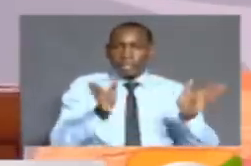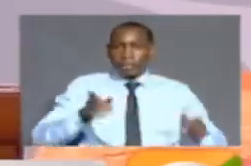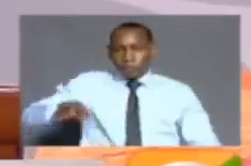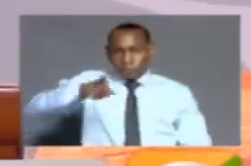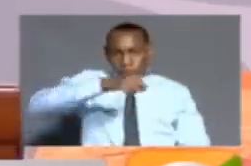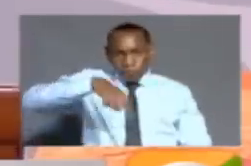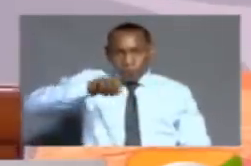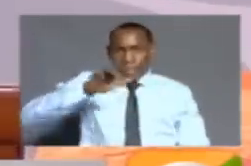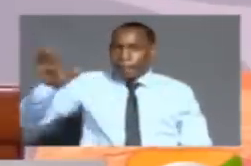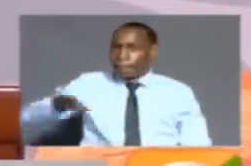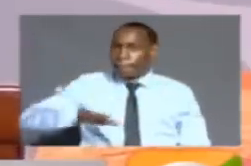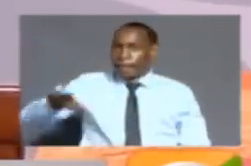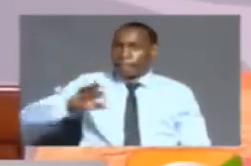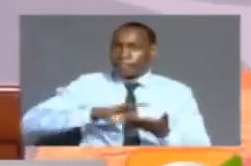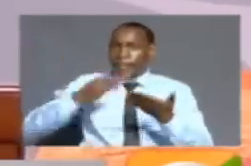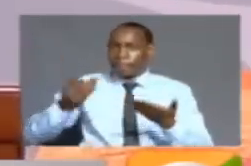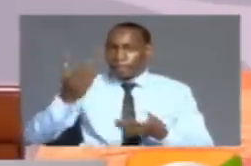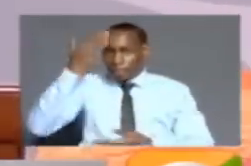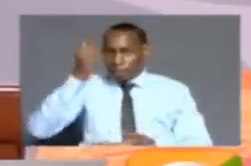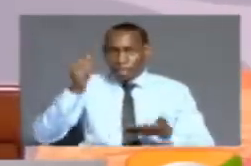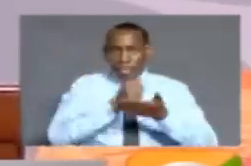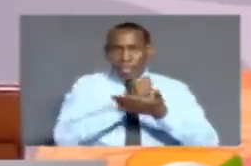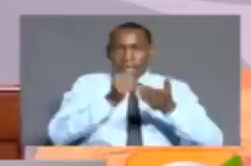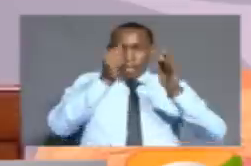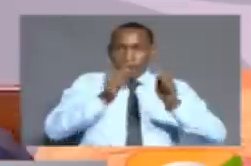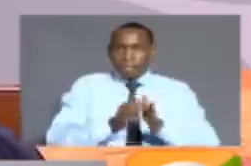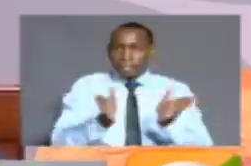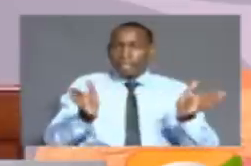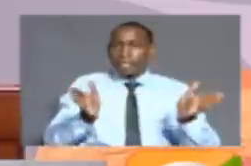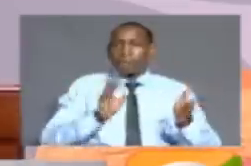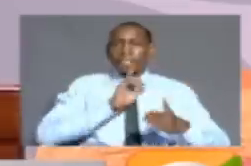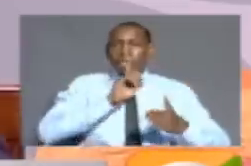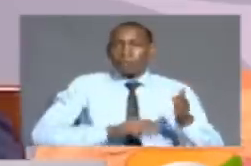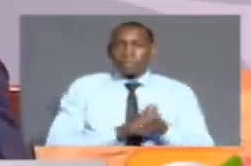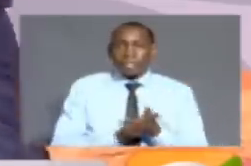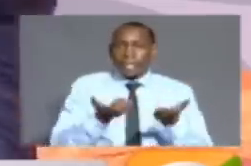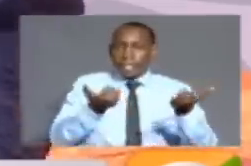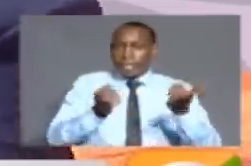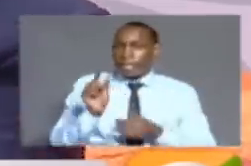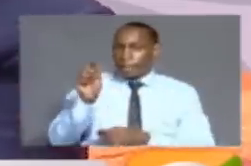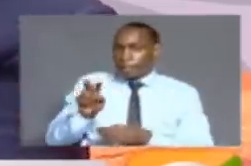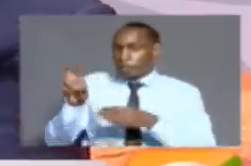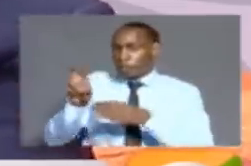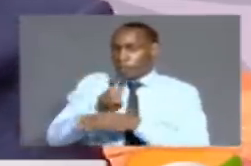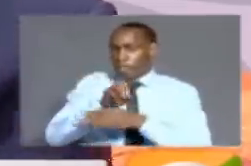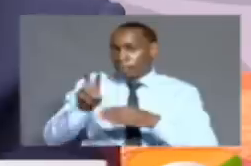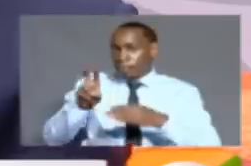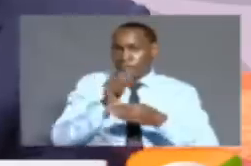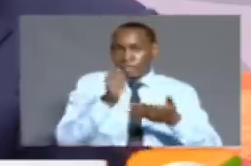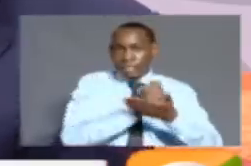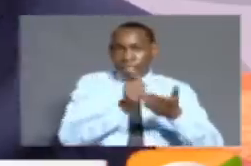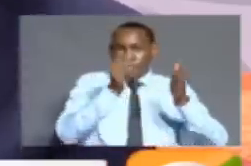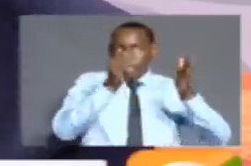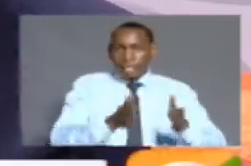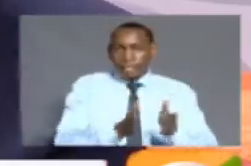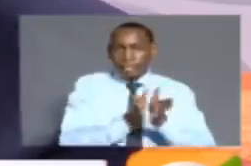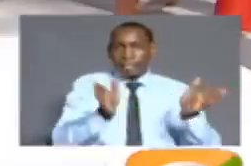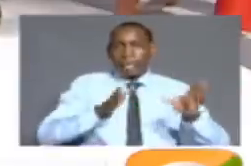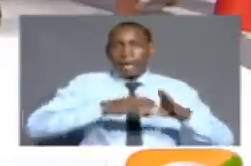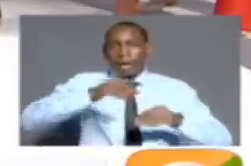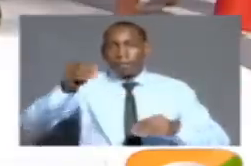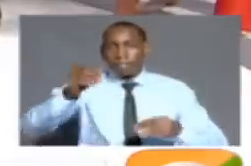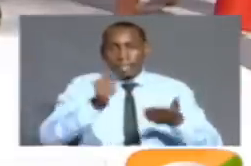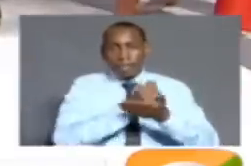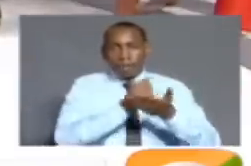have failed because the Auditor General has been out saying that we need someone to oversee him. Okay, we need an external auditor. Like Senator